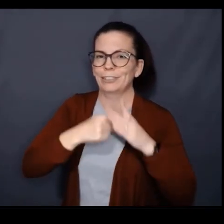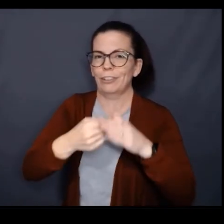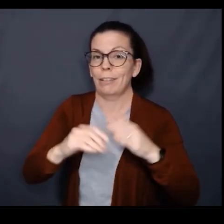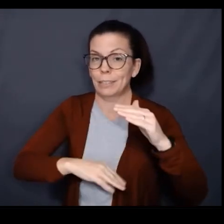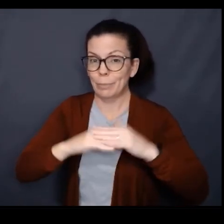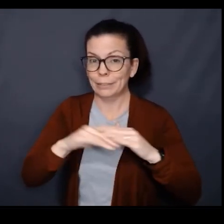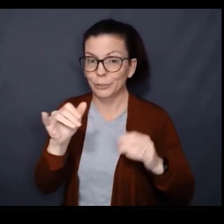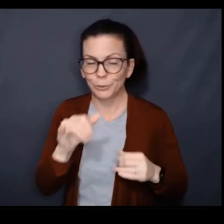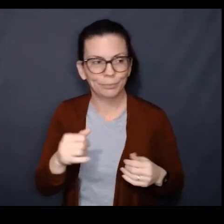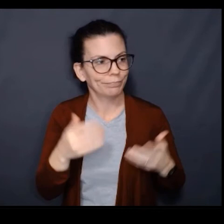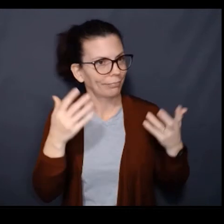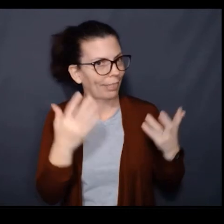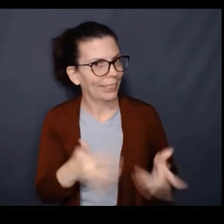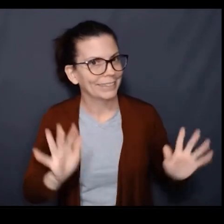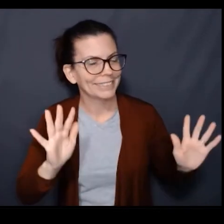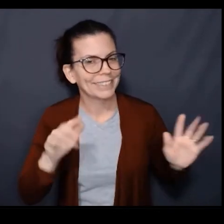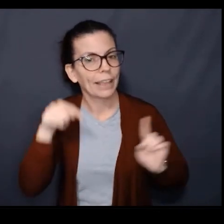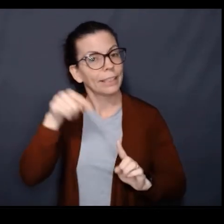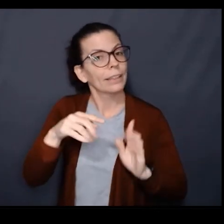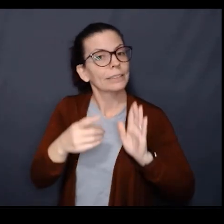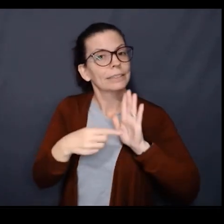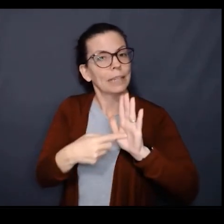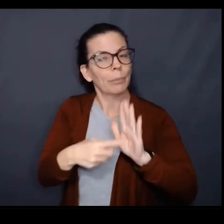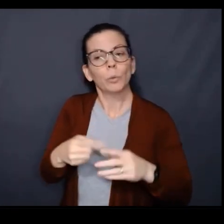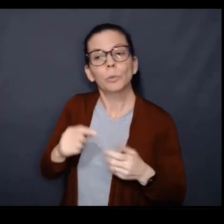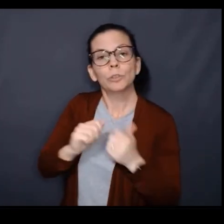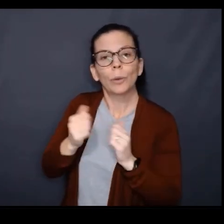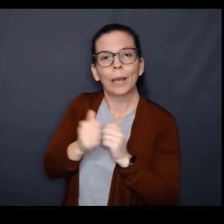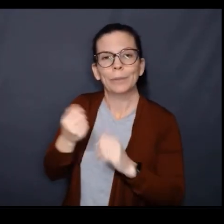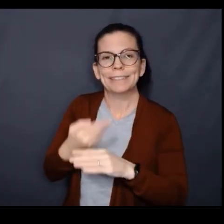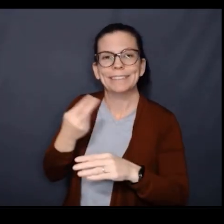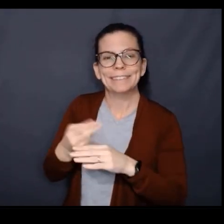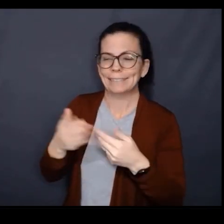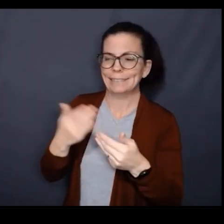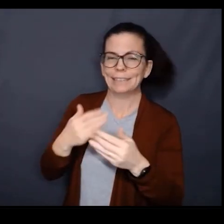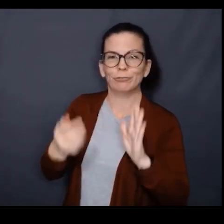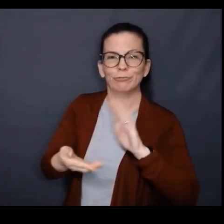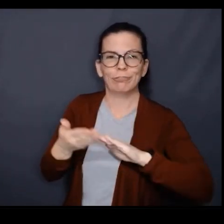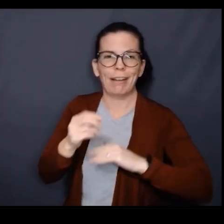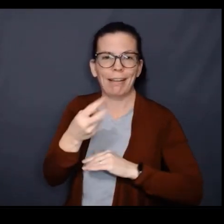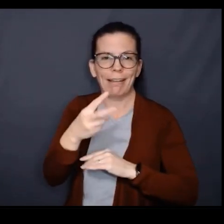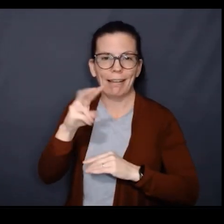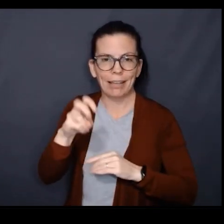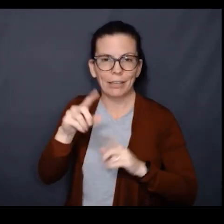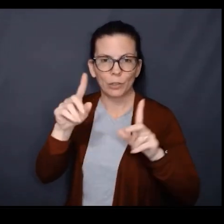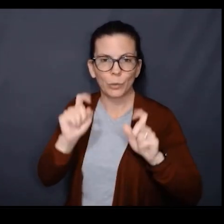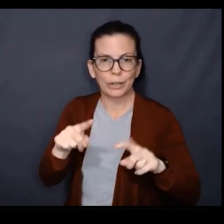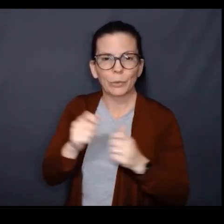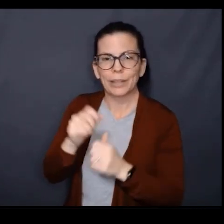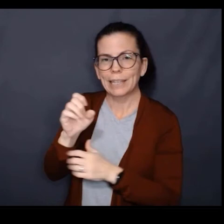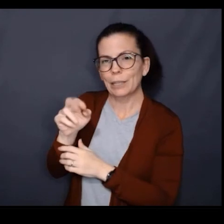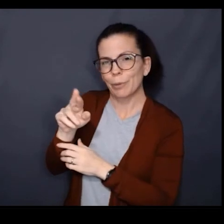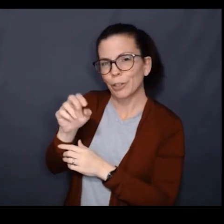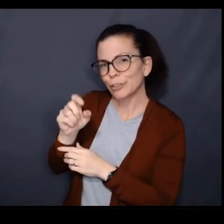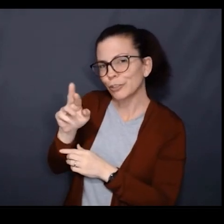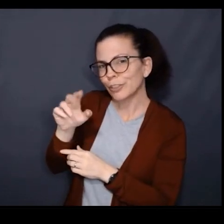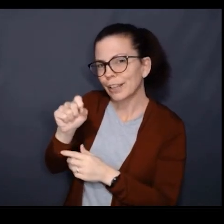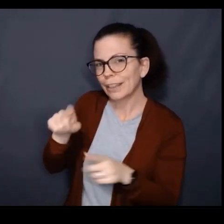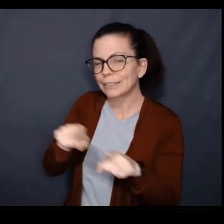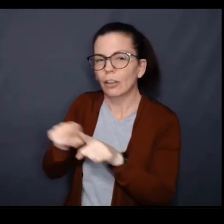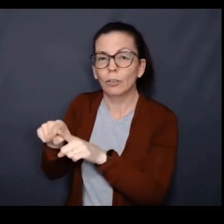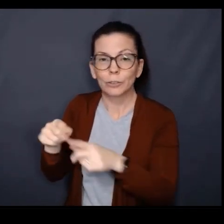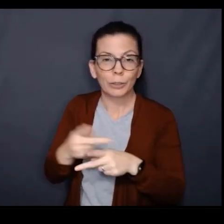to pre-initialize capacity. So that's it. In this demo, we showed how you can easily run Hive queries with